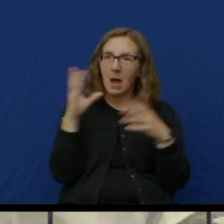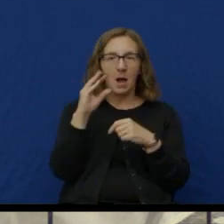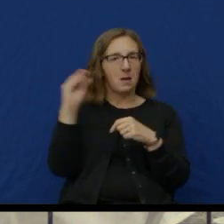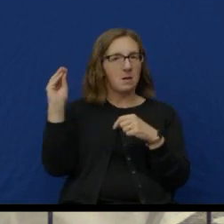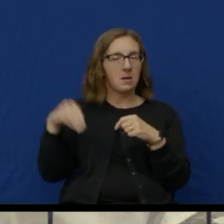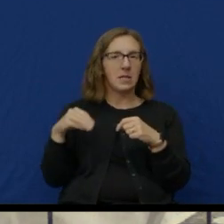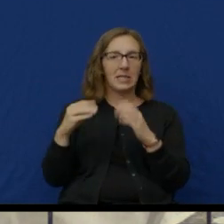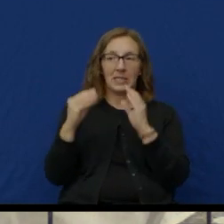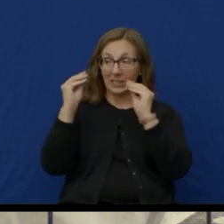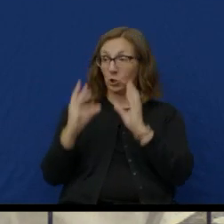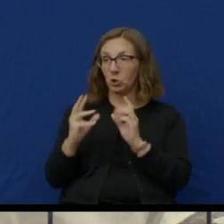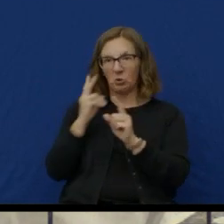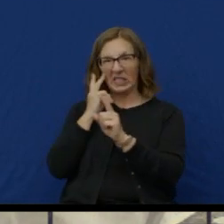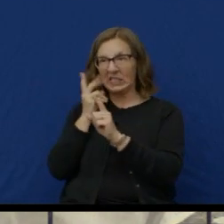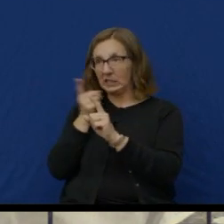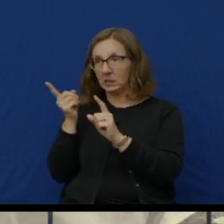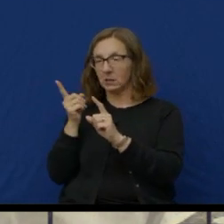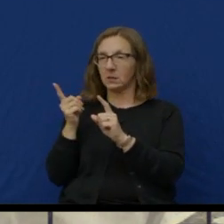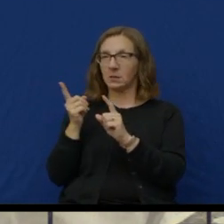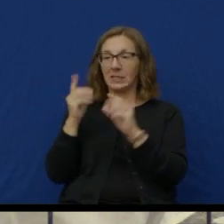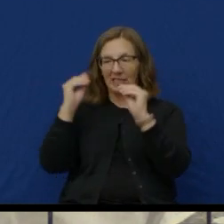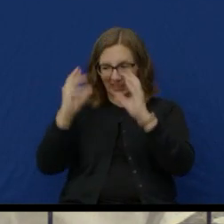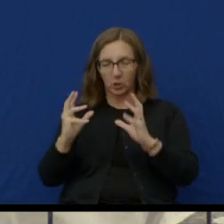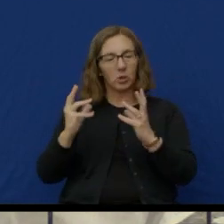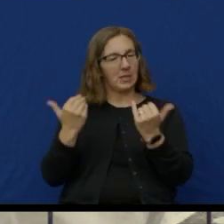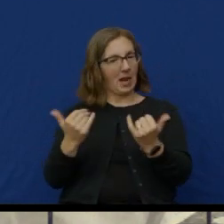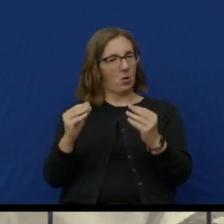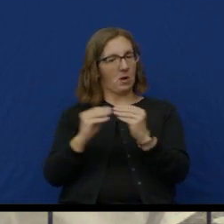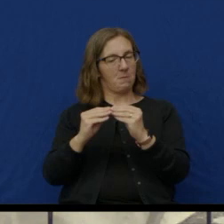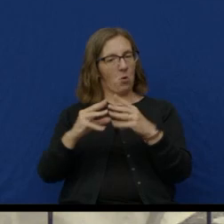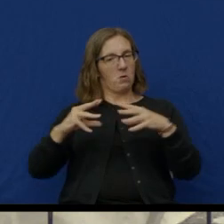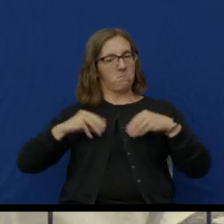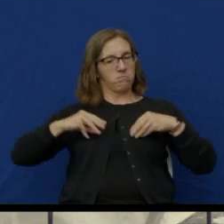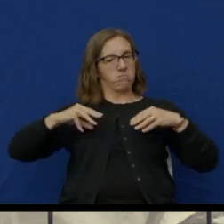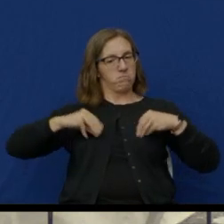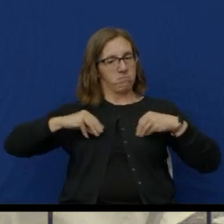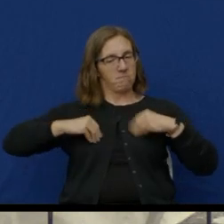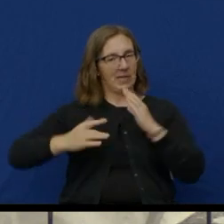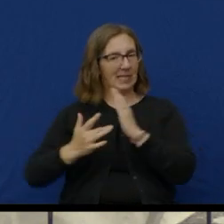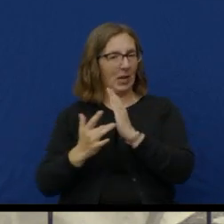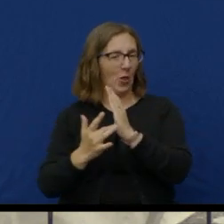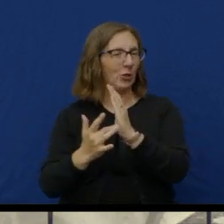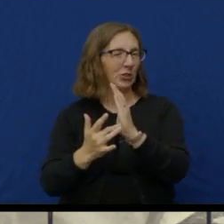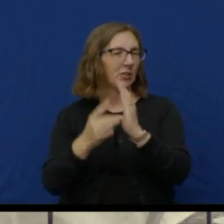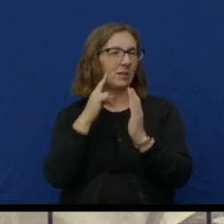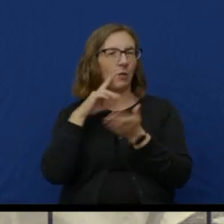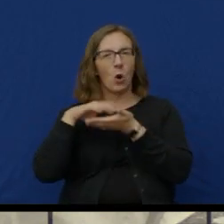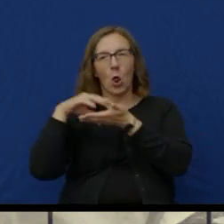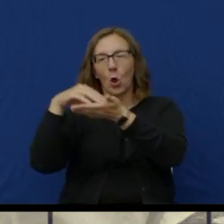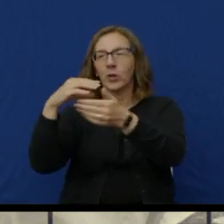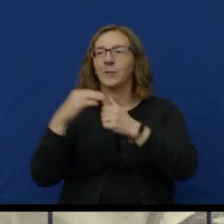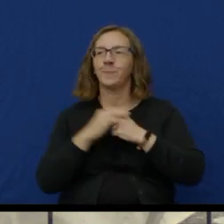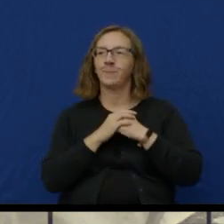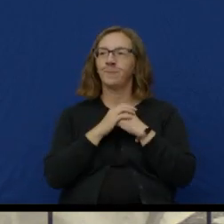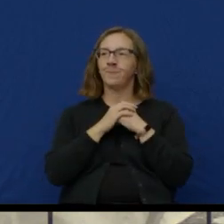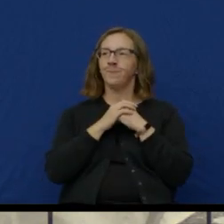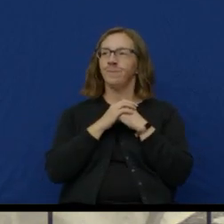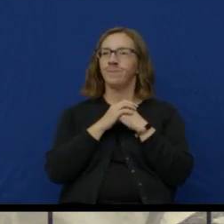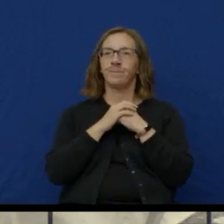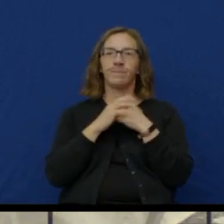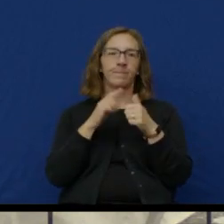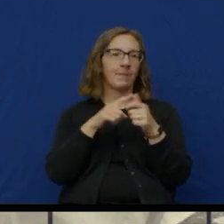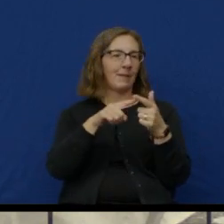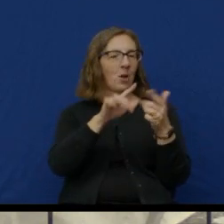our infographic. They're now embracing technology in their learning process and as far as their toolbox. We have things